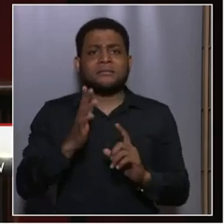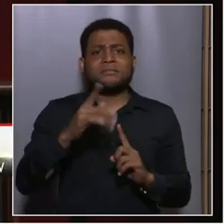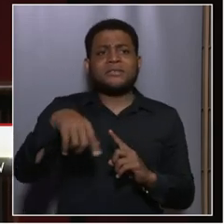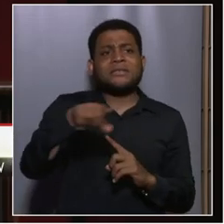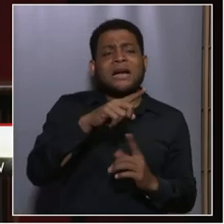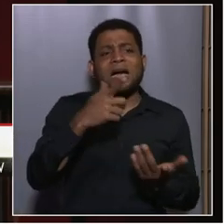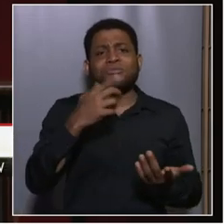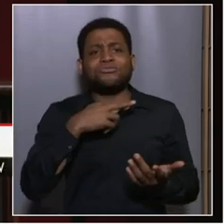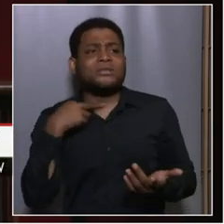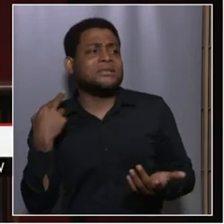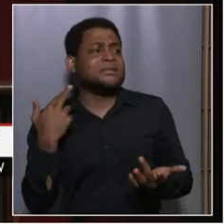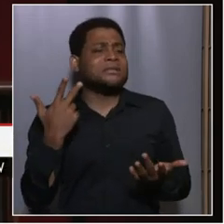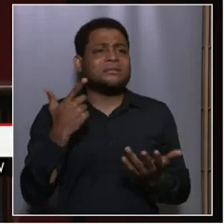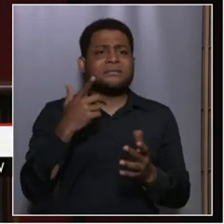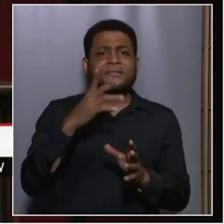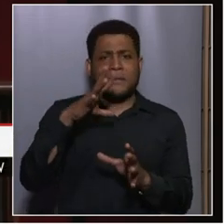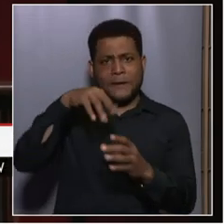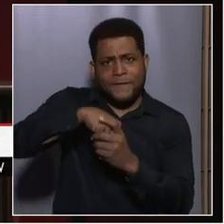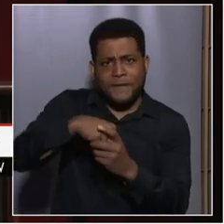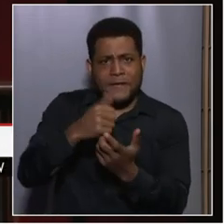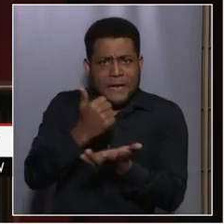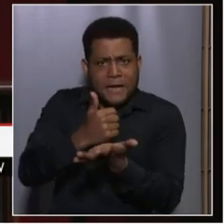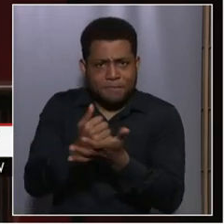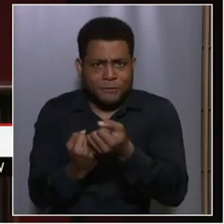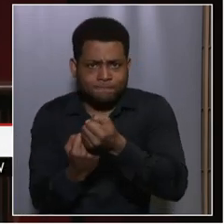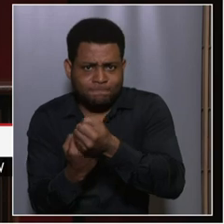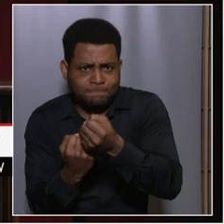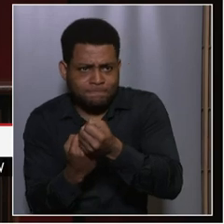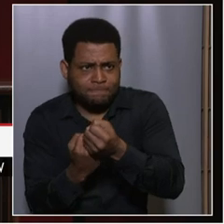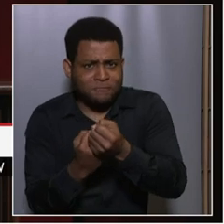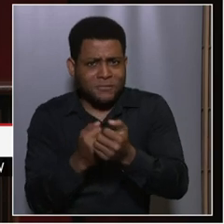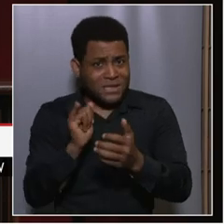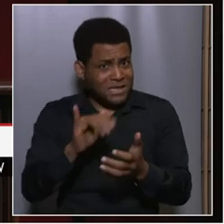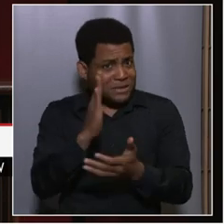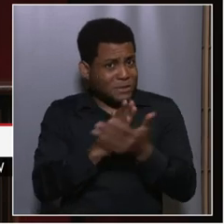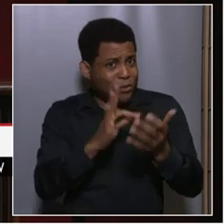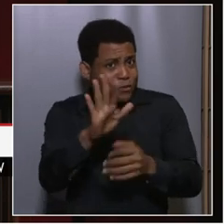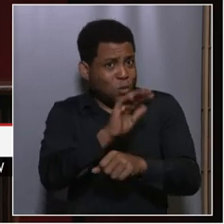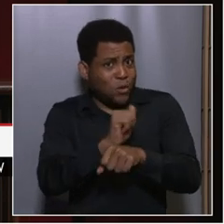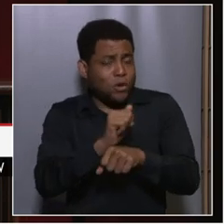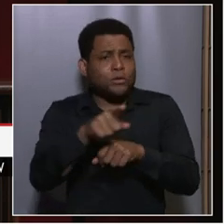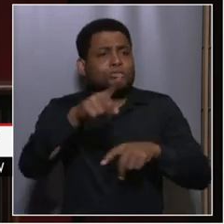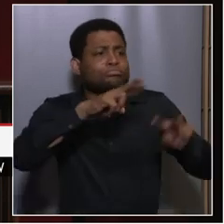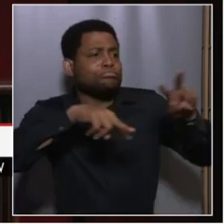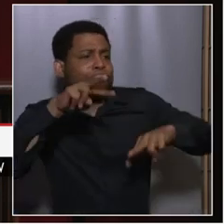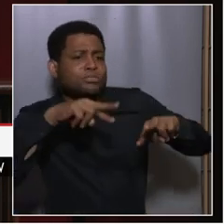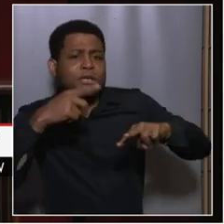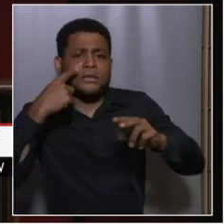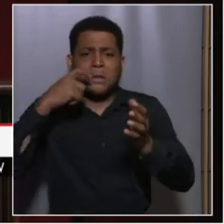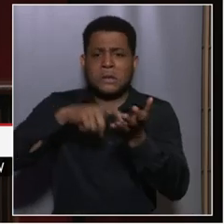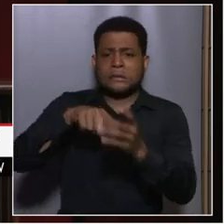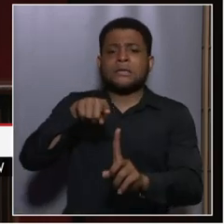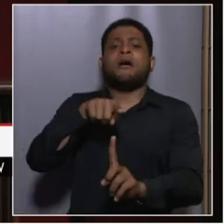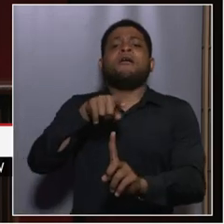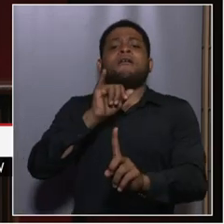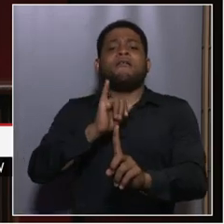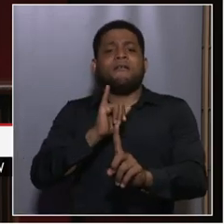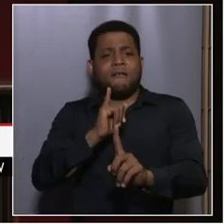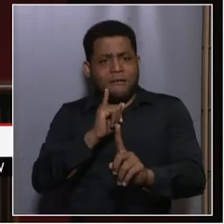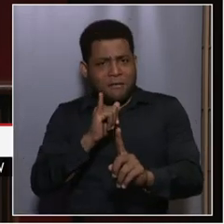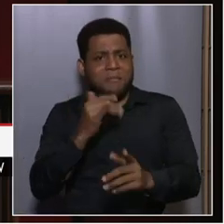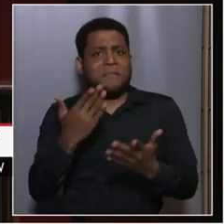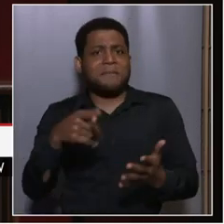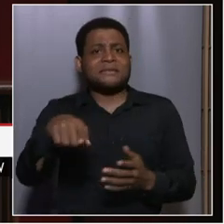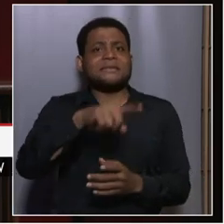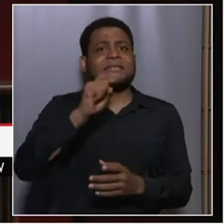is recognizing the really vulnerable who will become perpetrators of crime or victims of